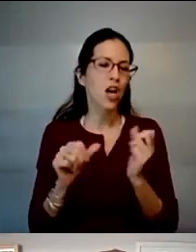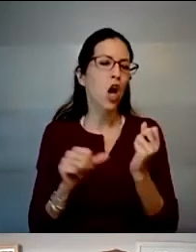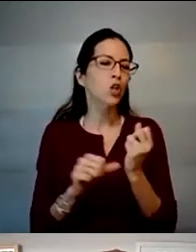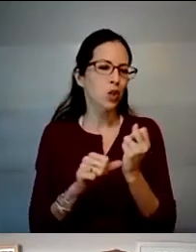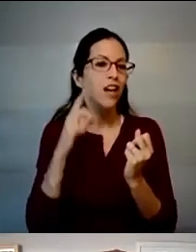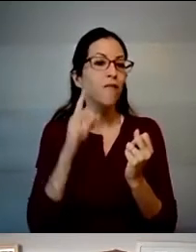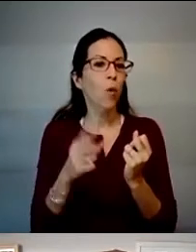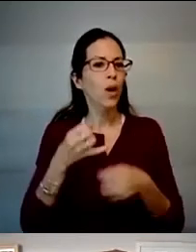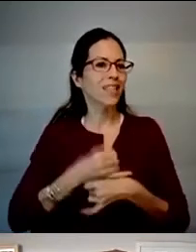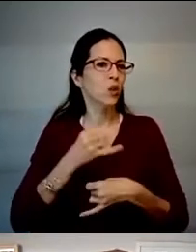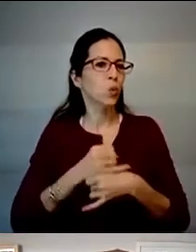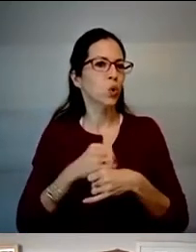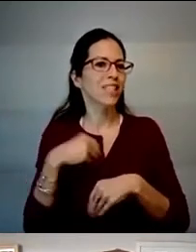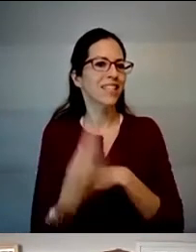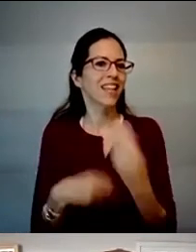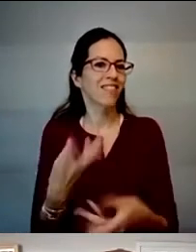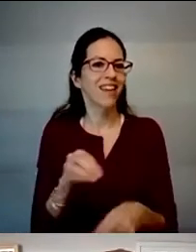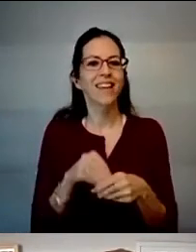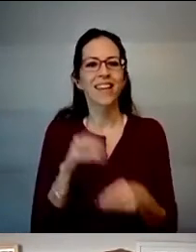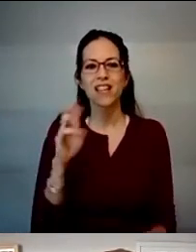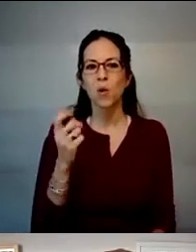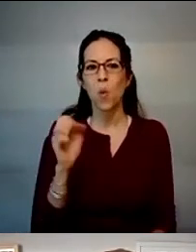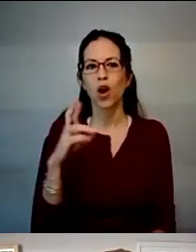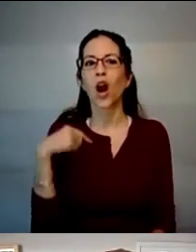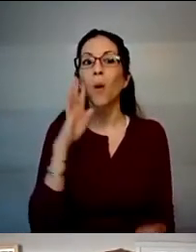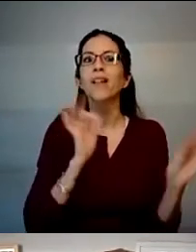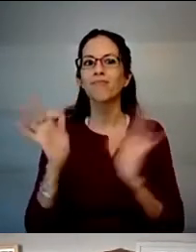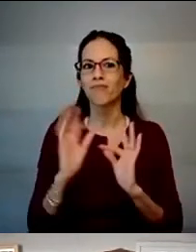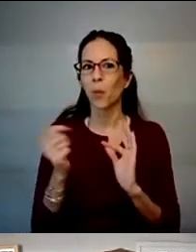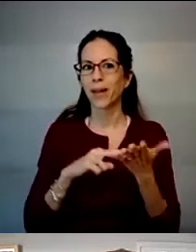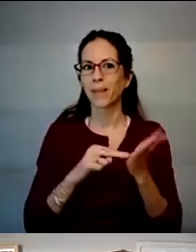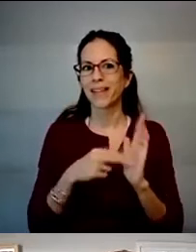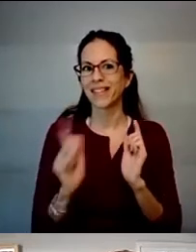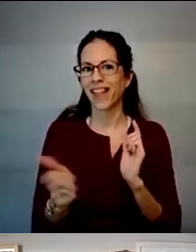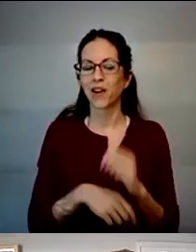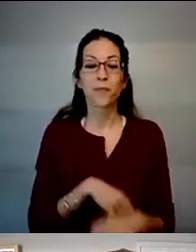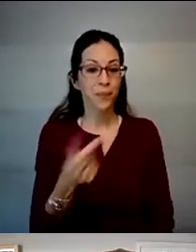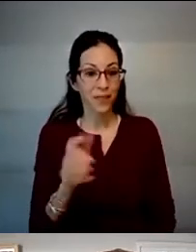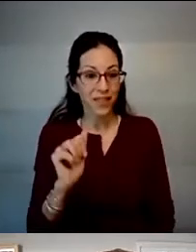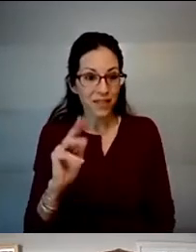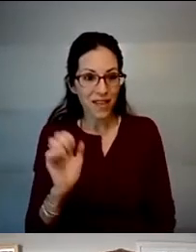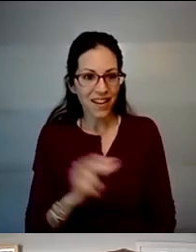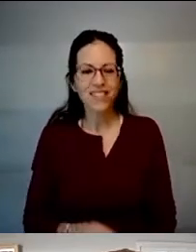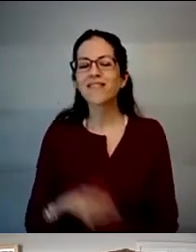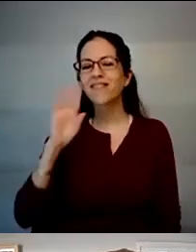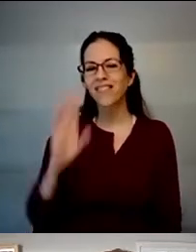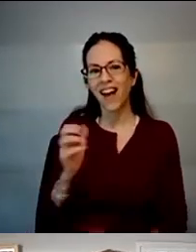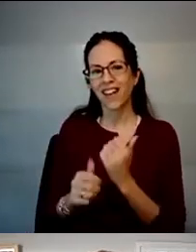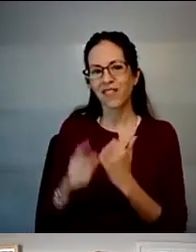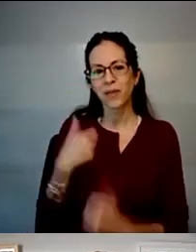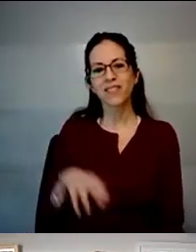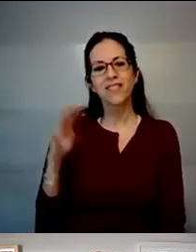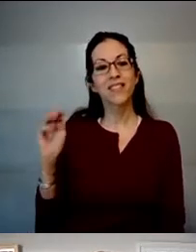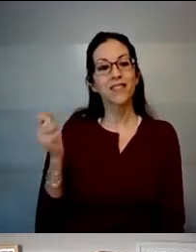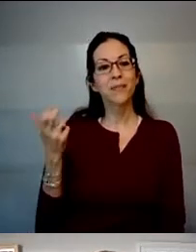Giving at the Walker, and we can get into that, what that means a little later. Megan? Hi everyone, my name's Megan Dunn, and